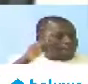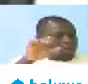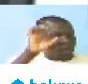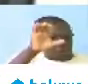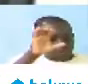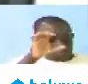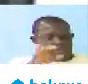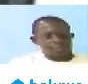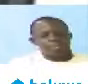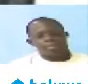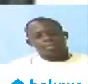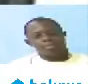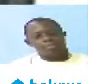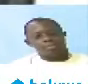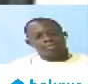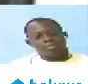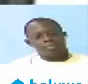na mo coup d'état karan